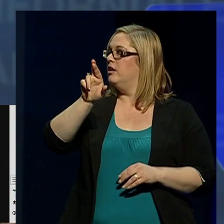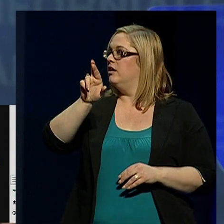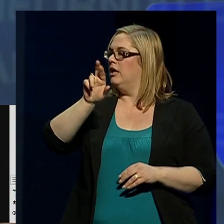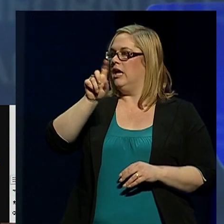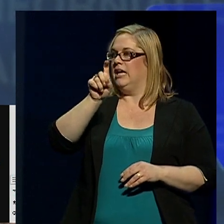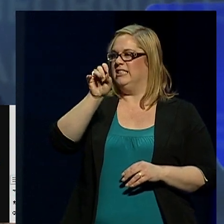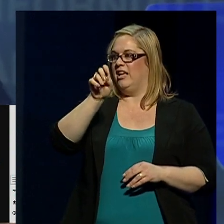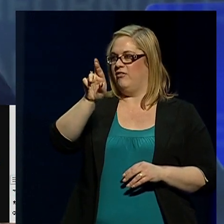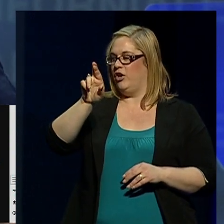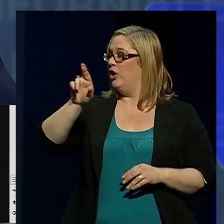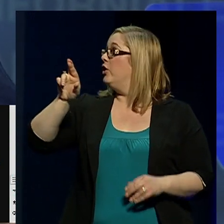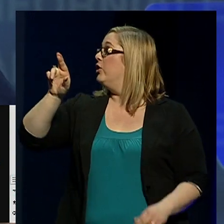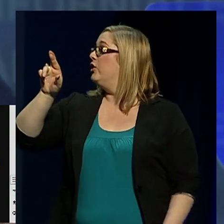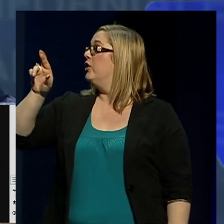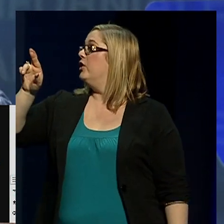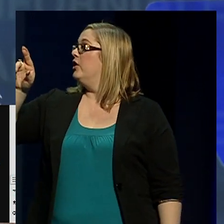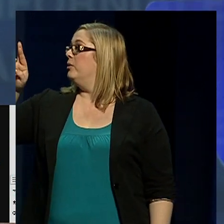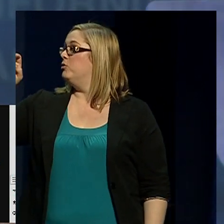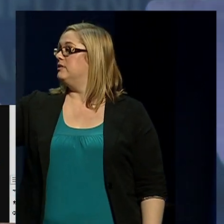Xavier Becerra.